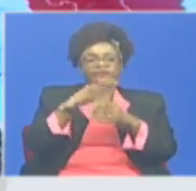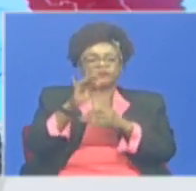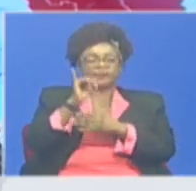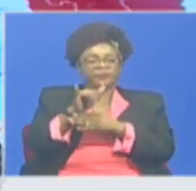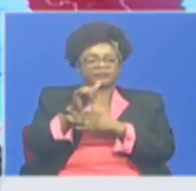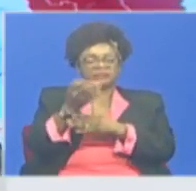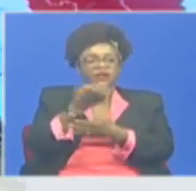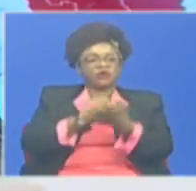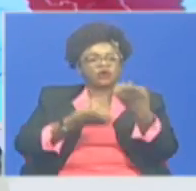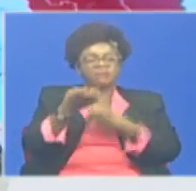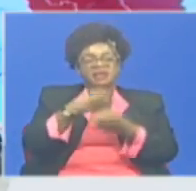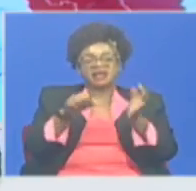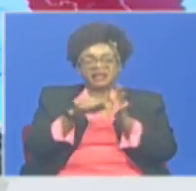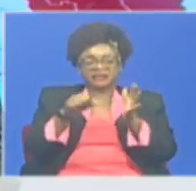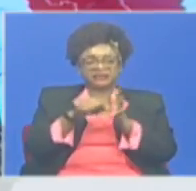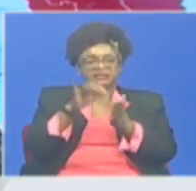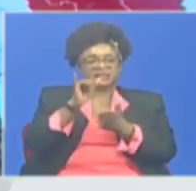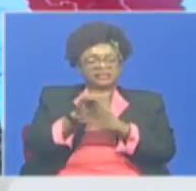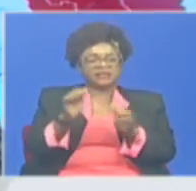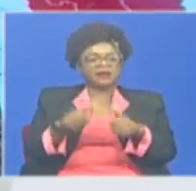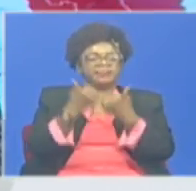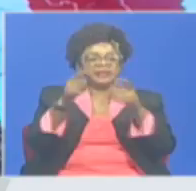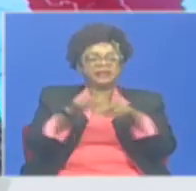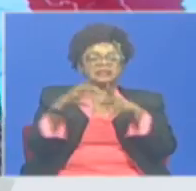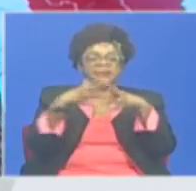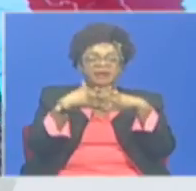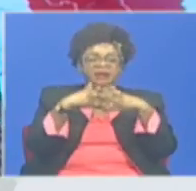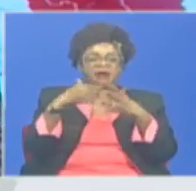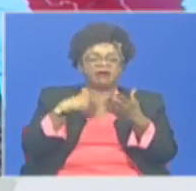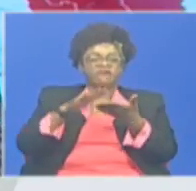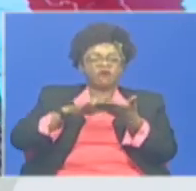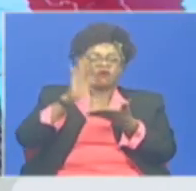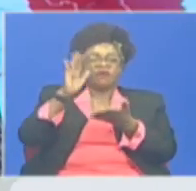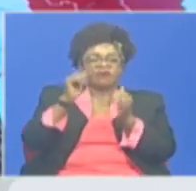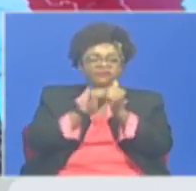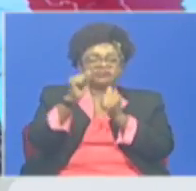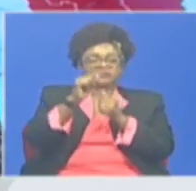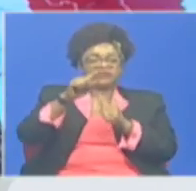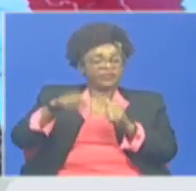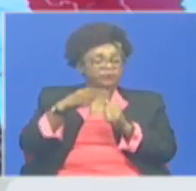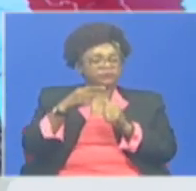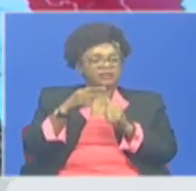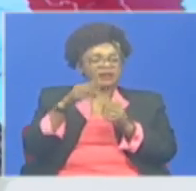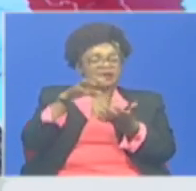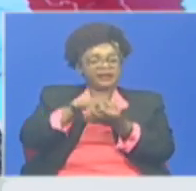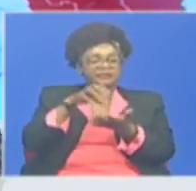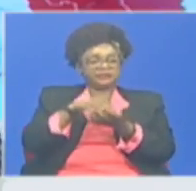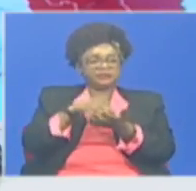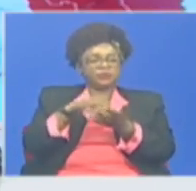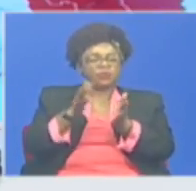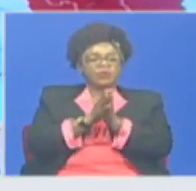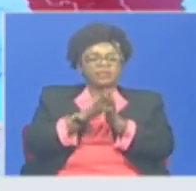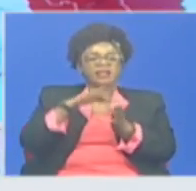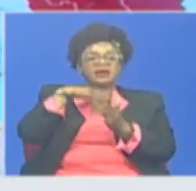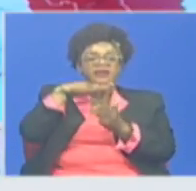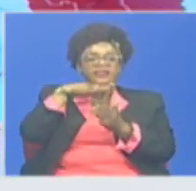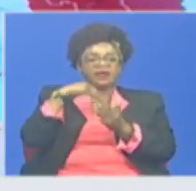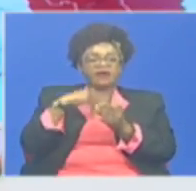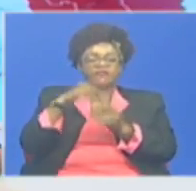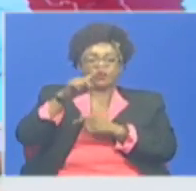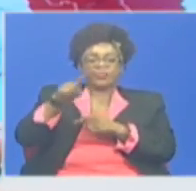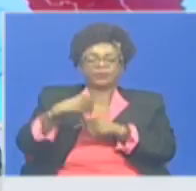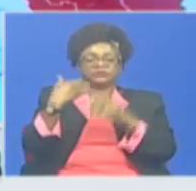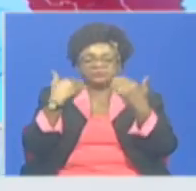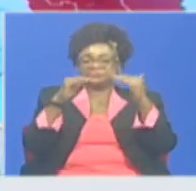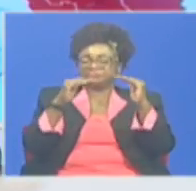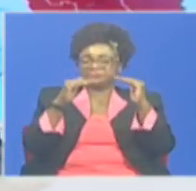economic crisis. Now, this comes as America reports more than 15,000 cases of COVID-19, with the death toll approaching the 1,000 mark. Here